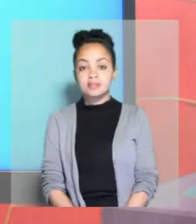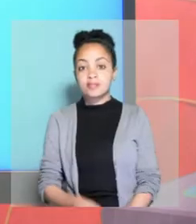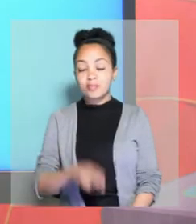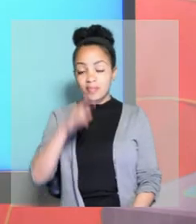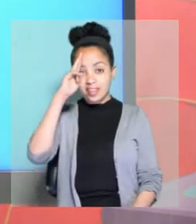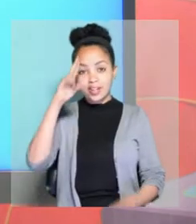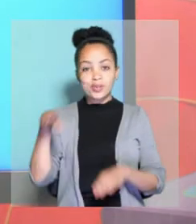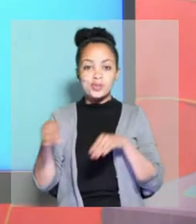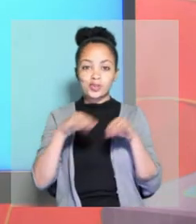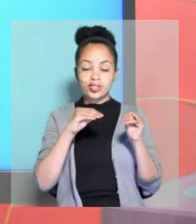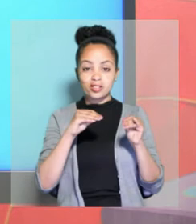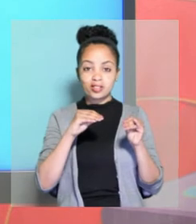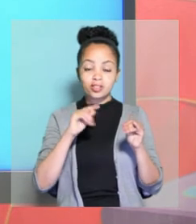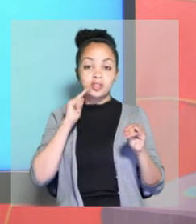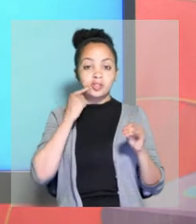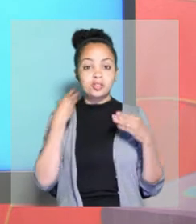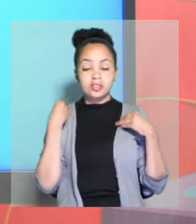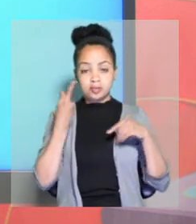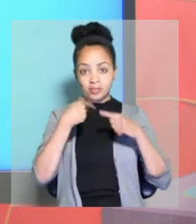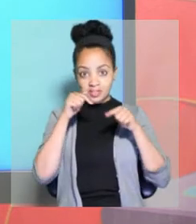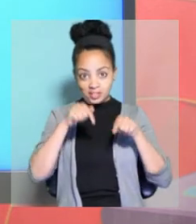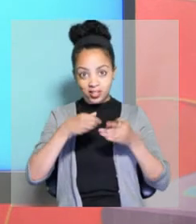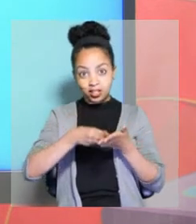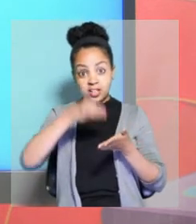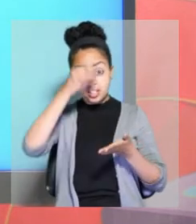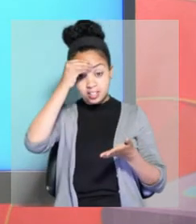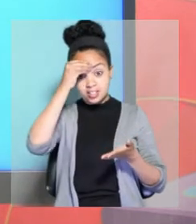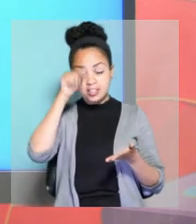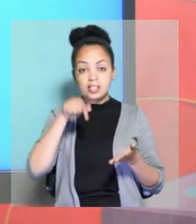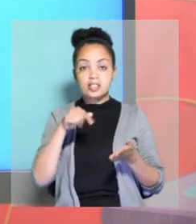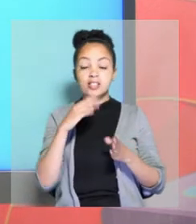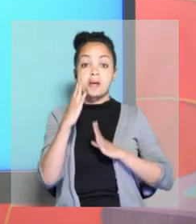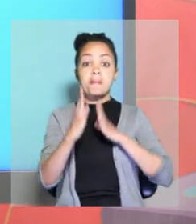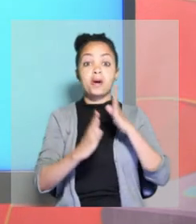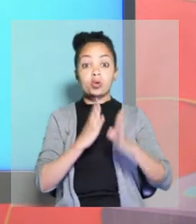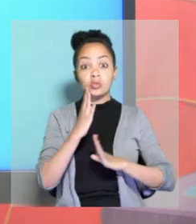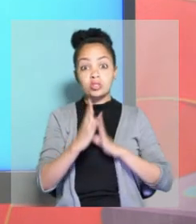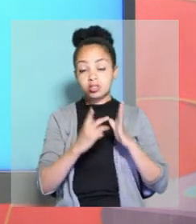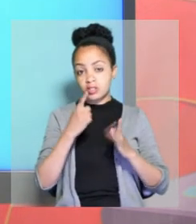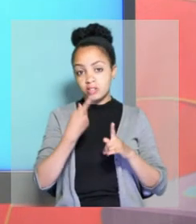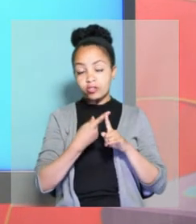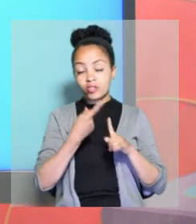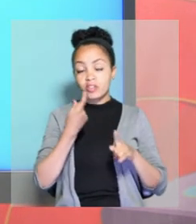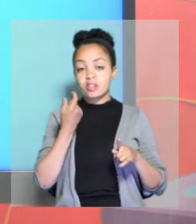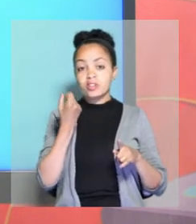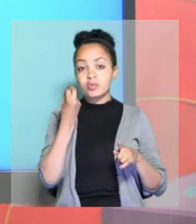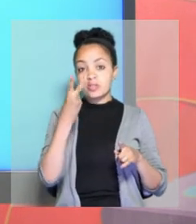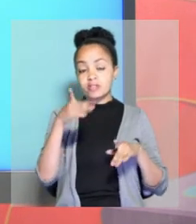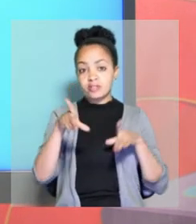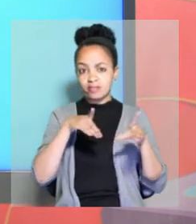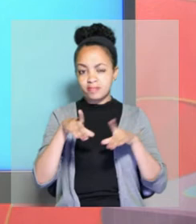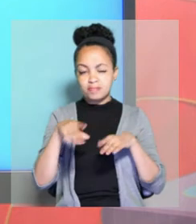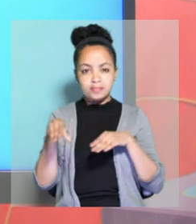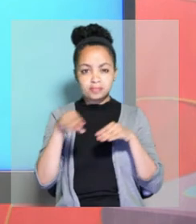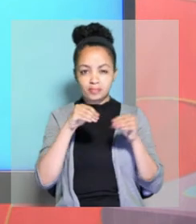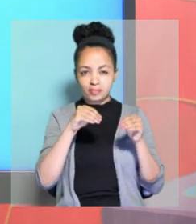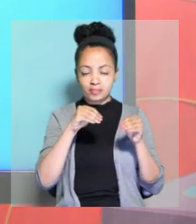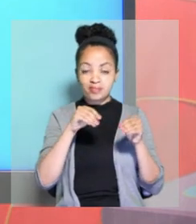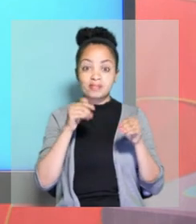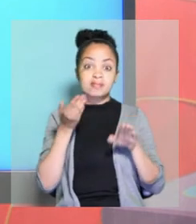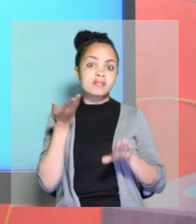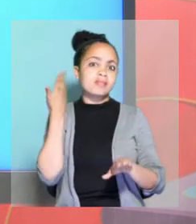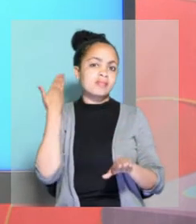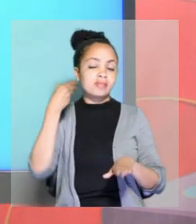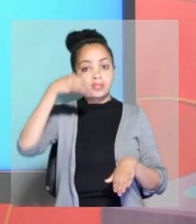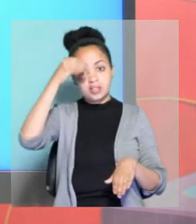Hello student, welcome to today's lesson. This is biology lesson for grade 12. Student, in our